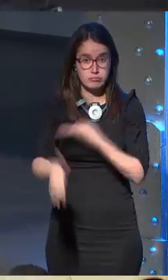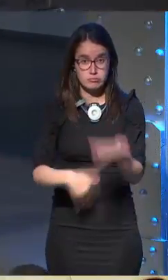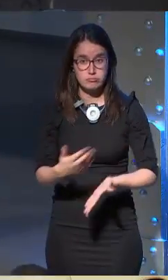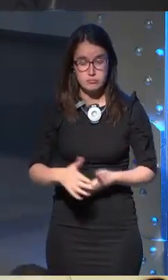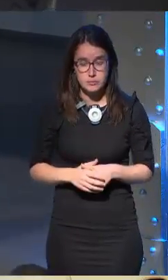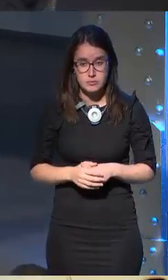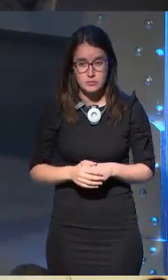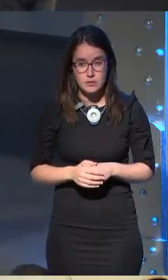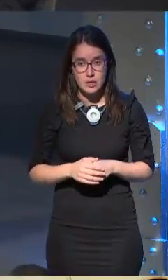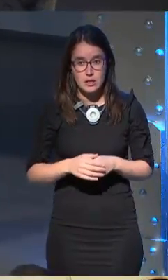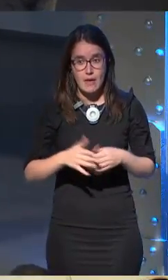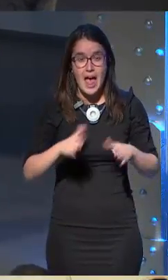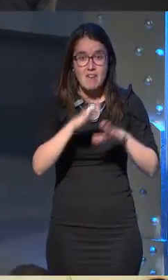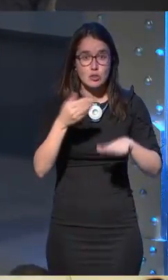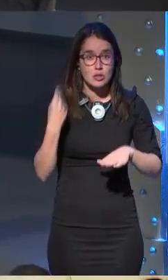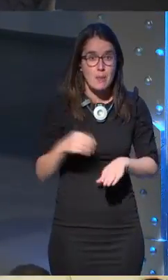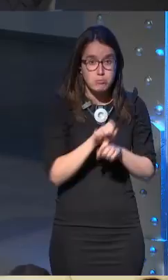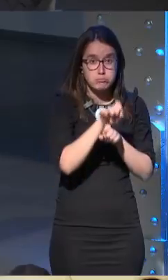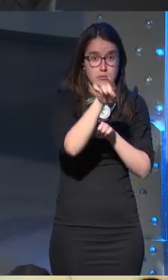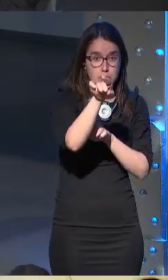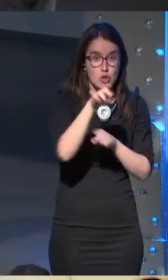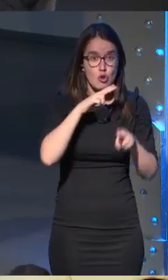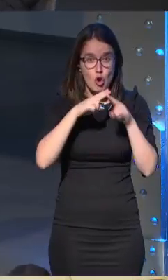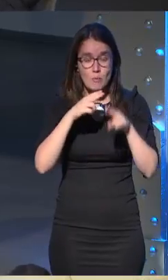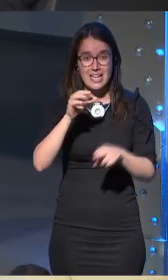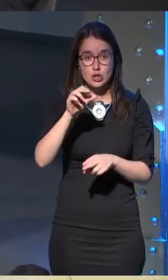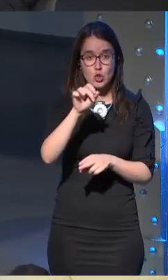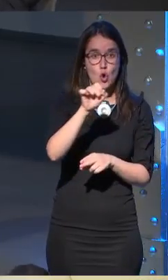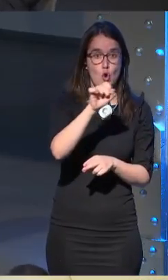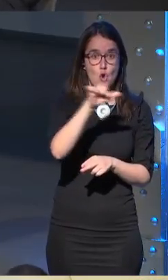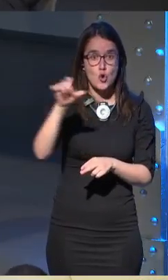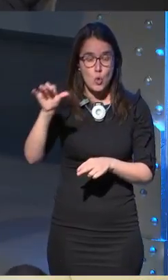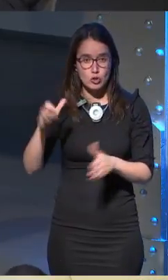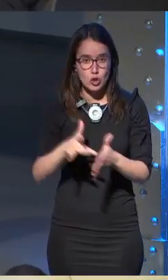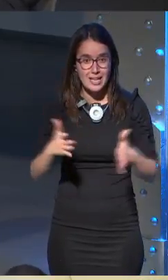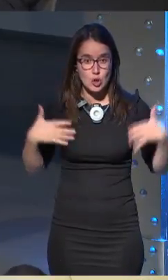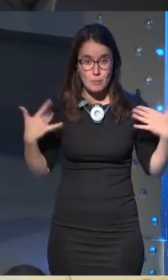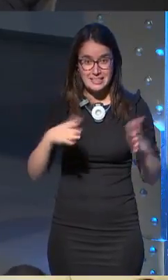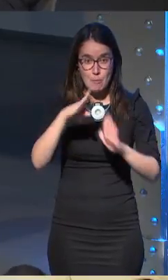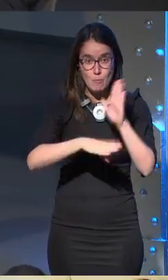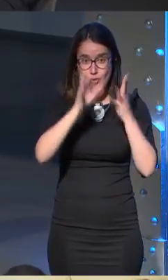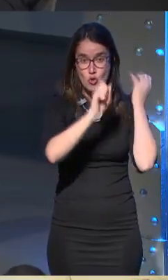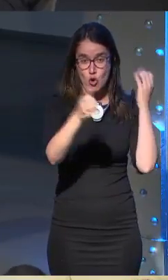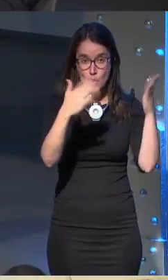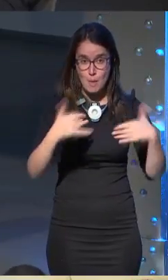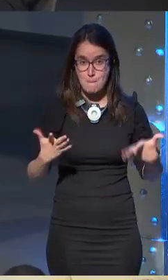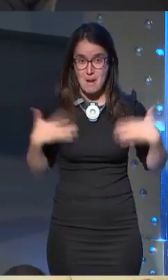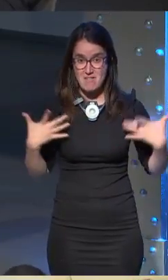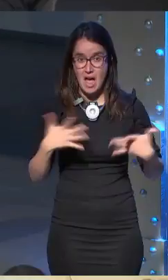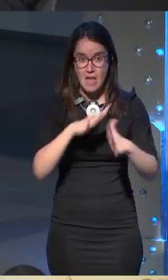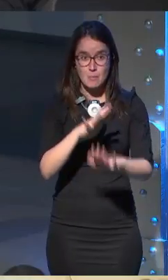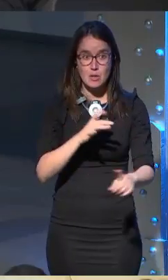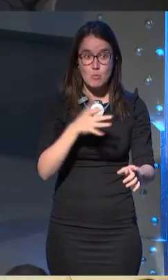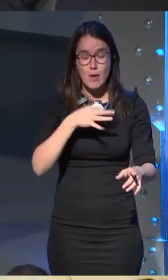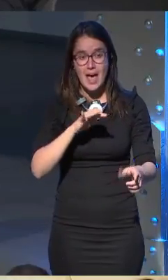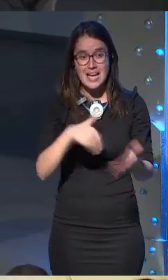En aquel camino On your way towards Soyuz, there were something that was not expected,